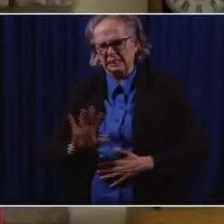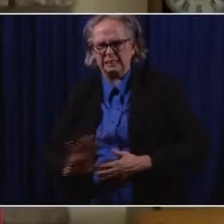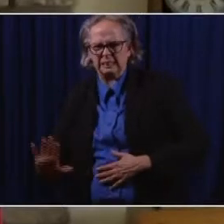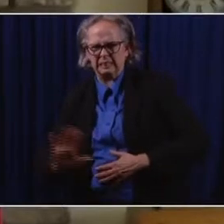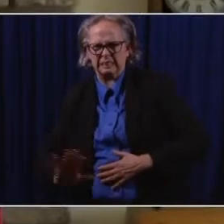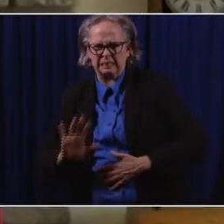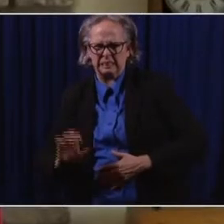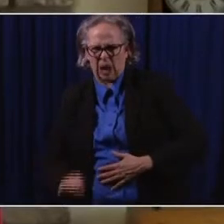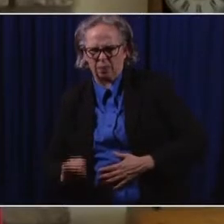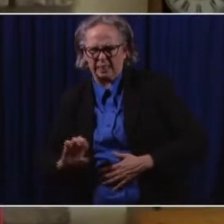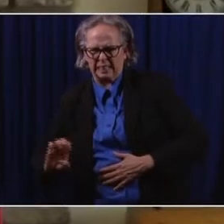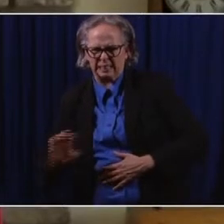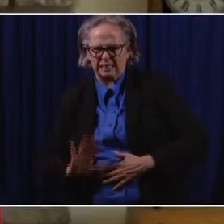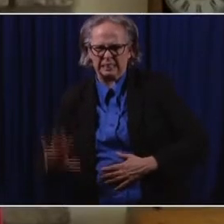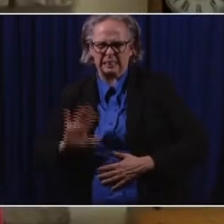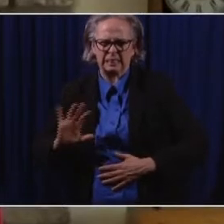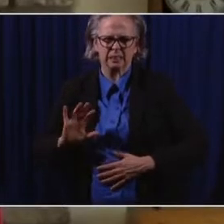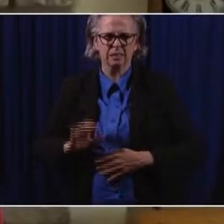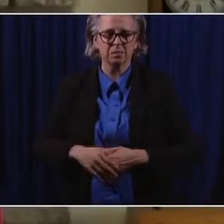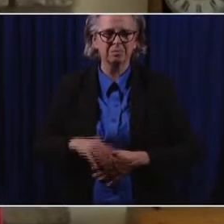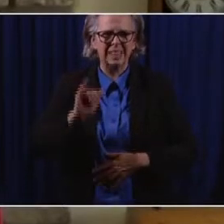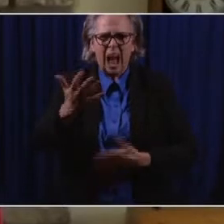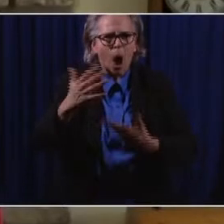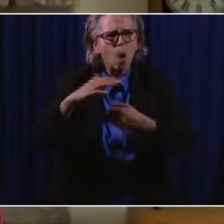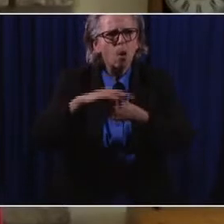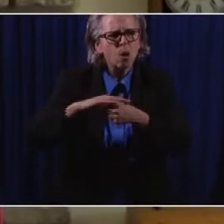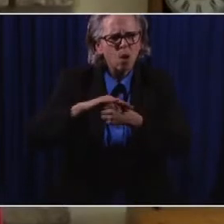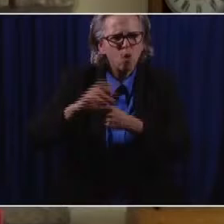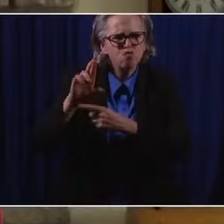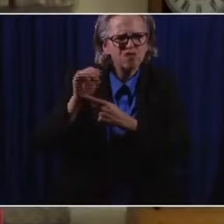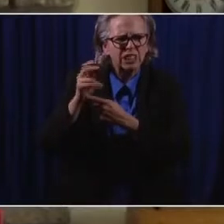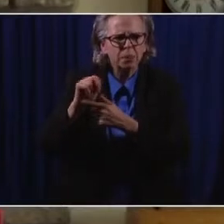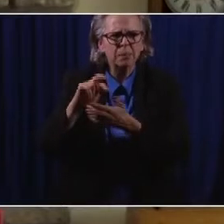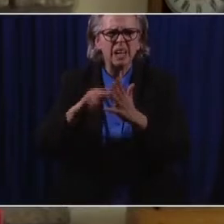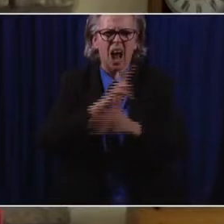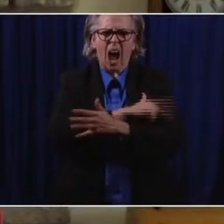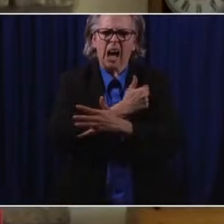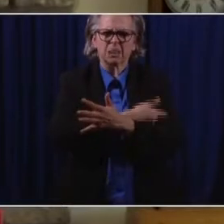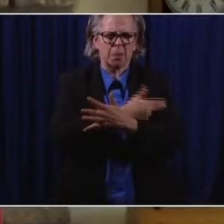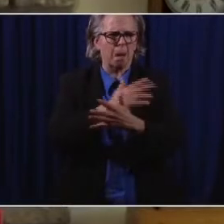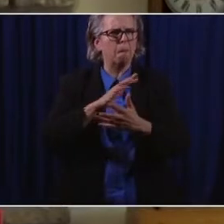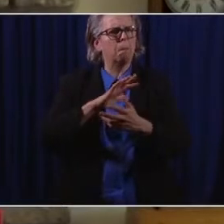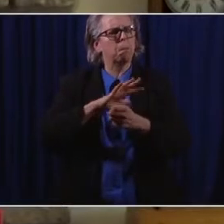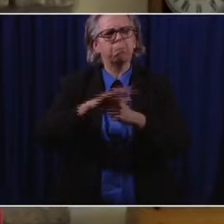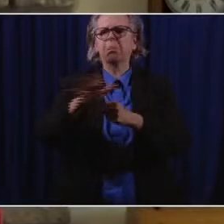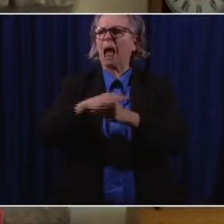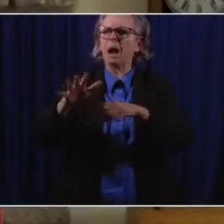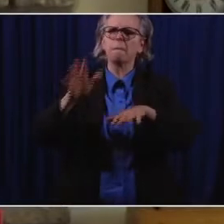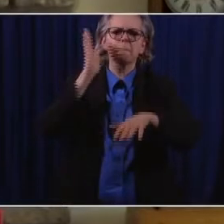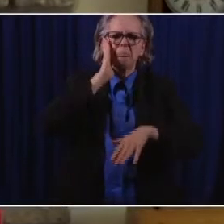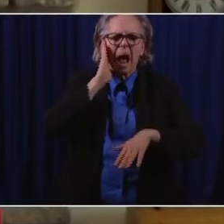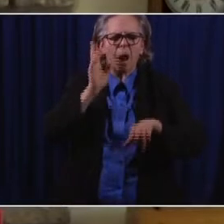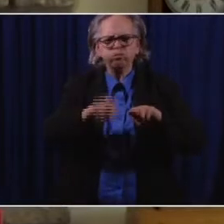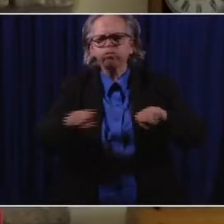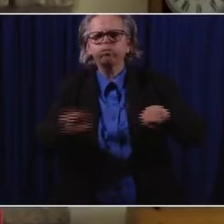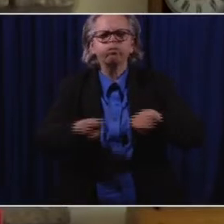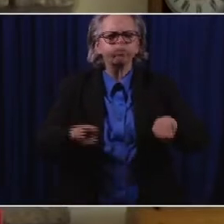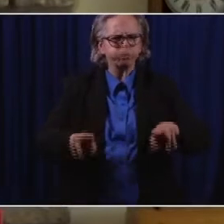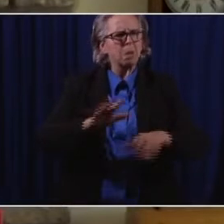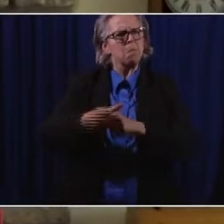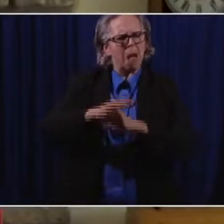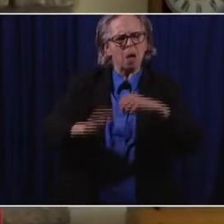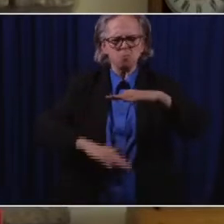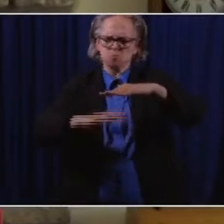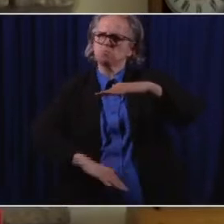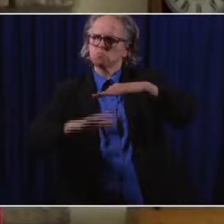have adequate capacity remaining in the hospitals. We're certainly keeping a close eye on it, but we are okay.